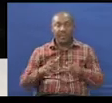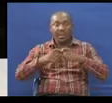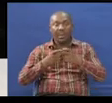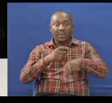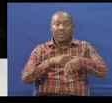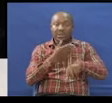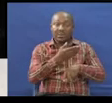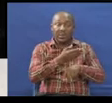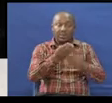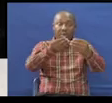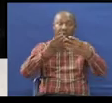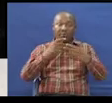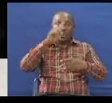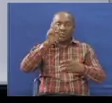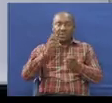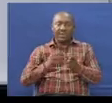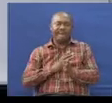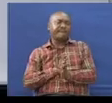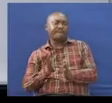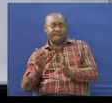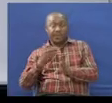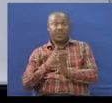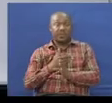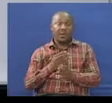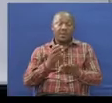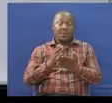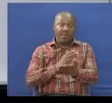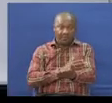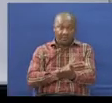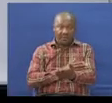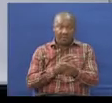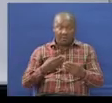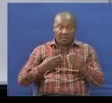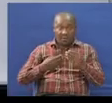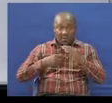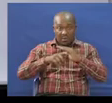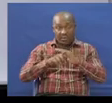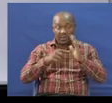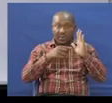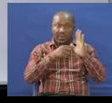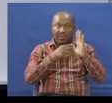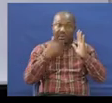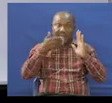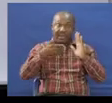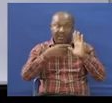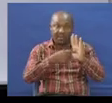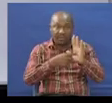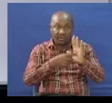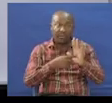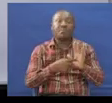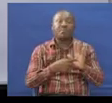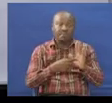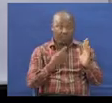an equation in different ways. But before going into the example, the next example, let me give you